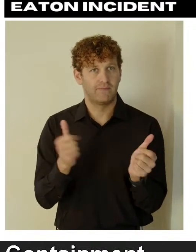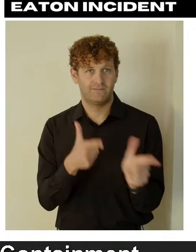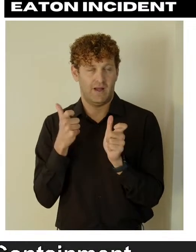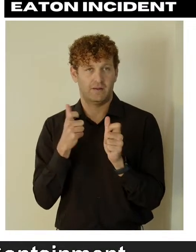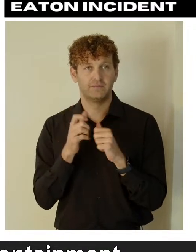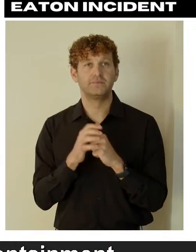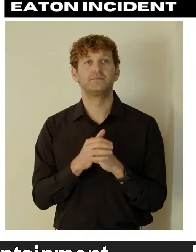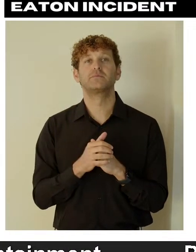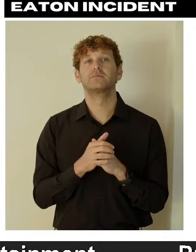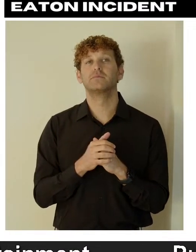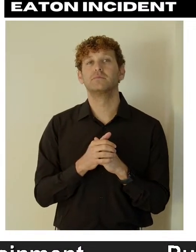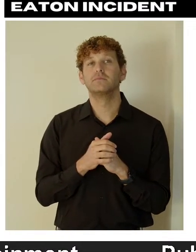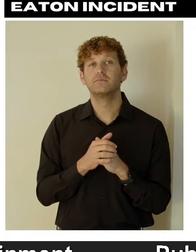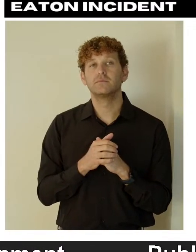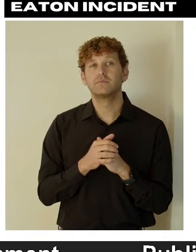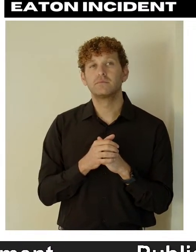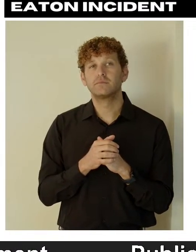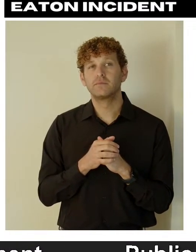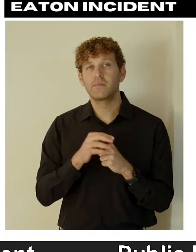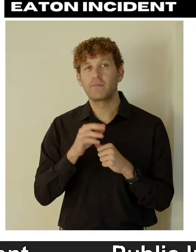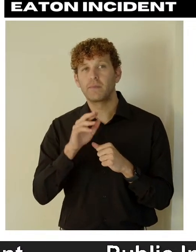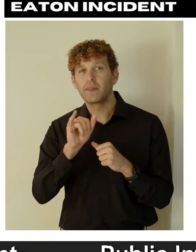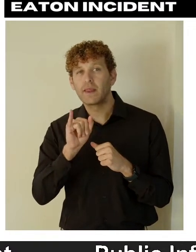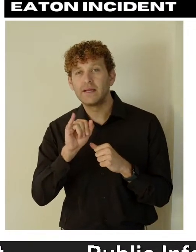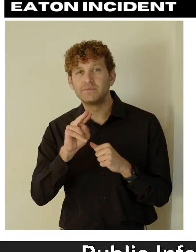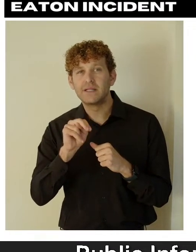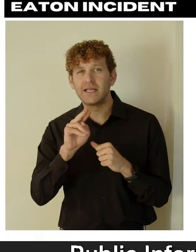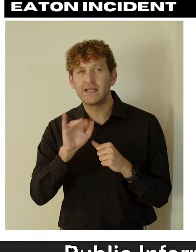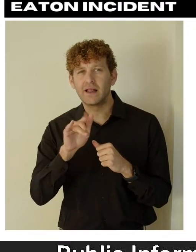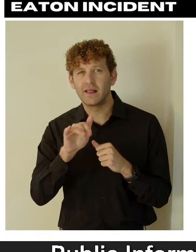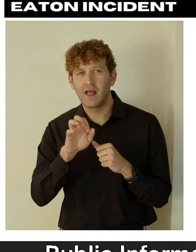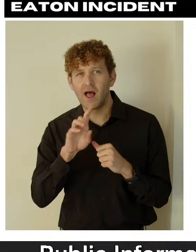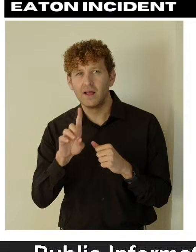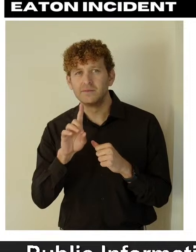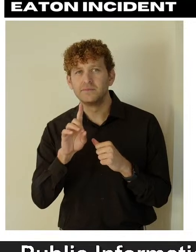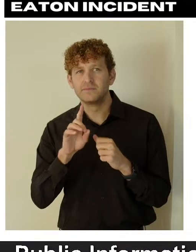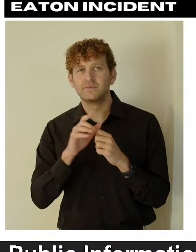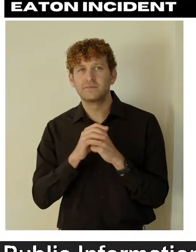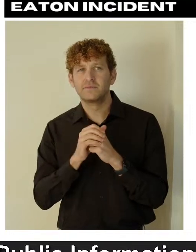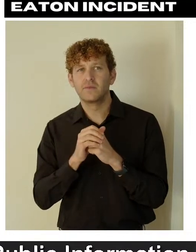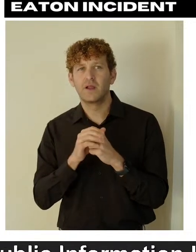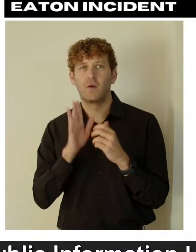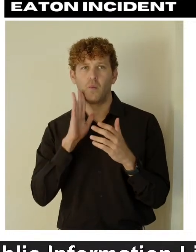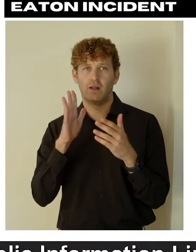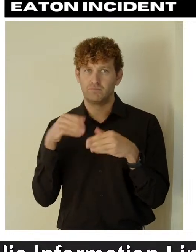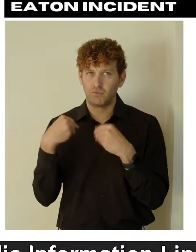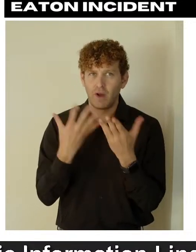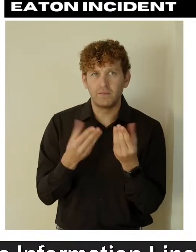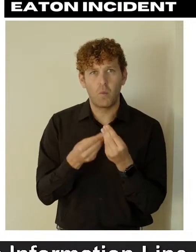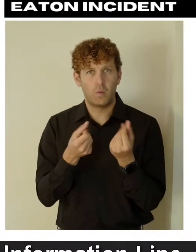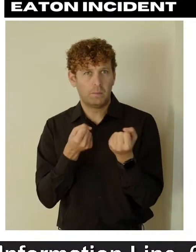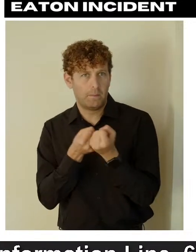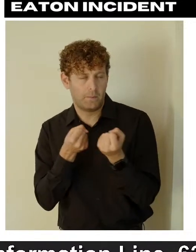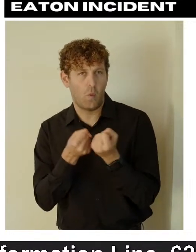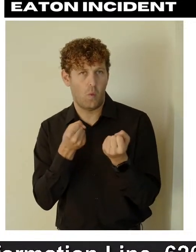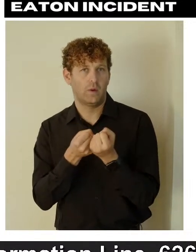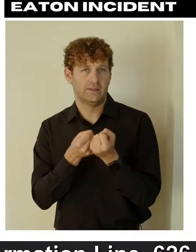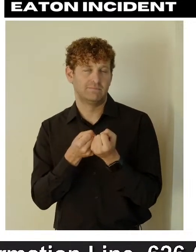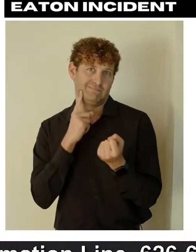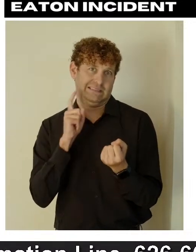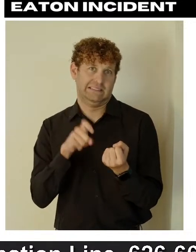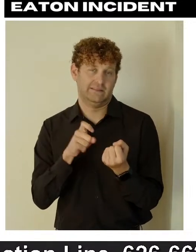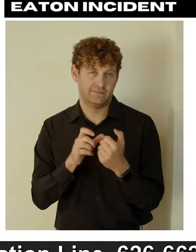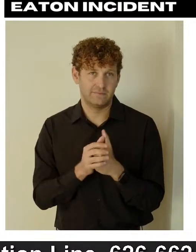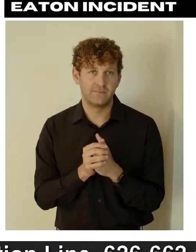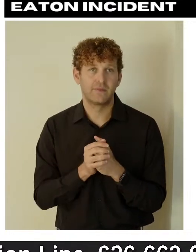additional resources throughout Southern California if needed for new fires. Crews are continuing to go direct line